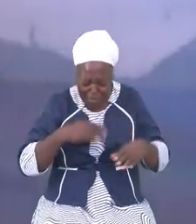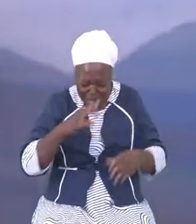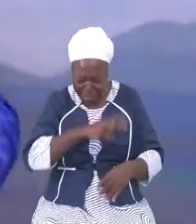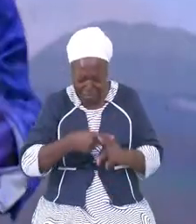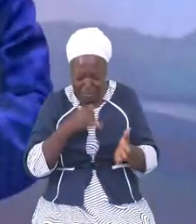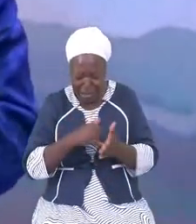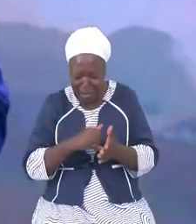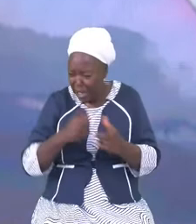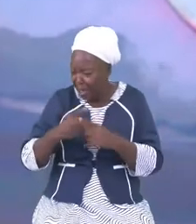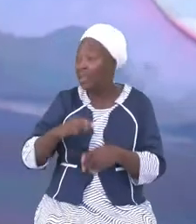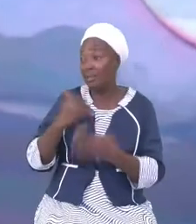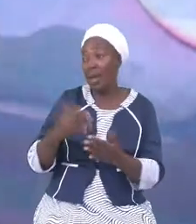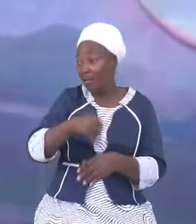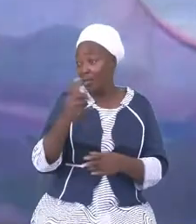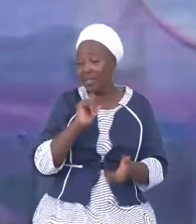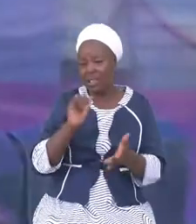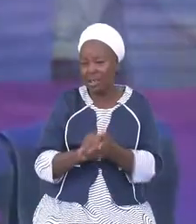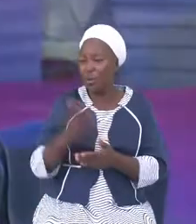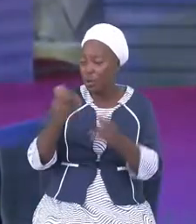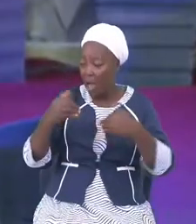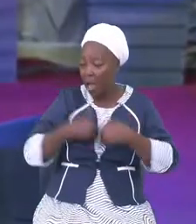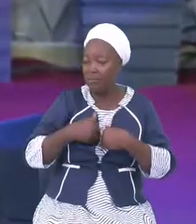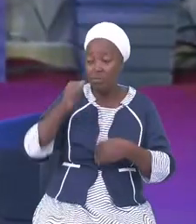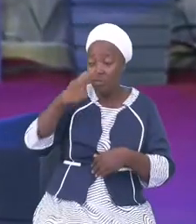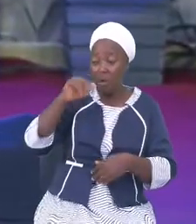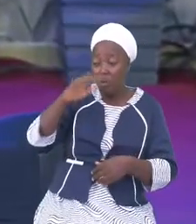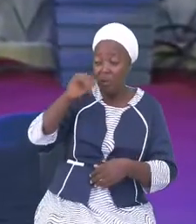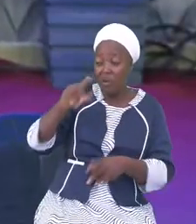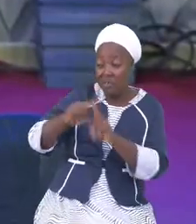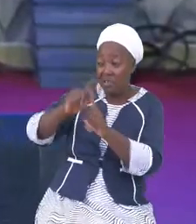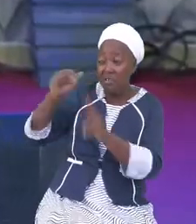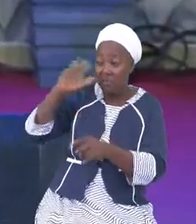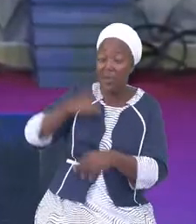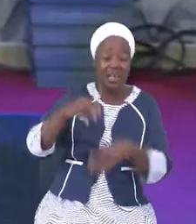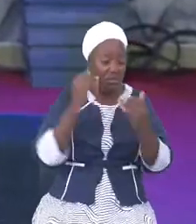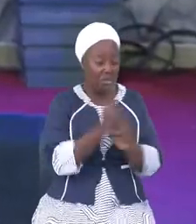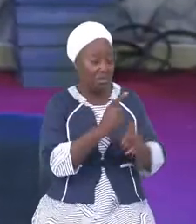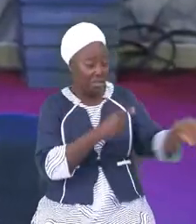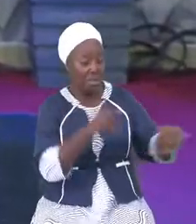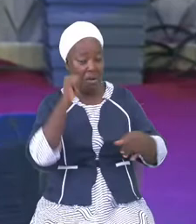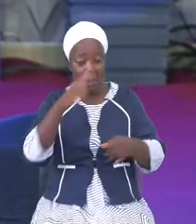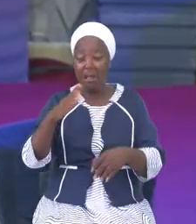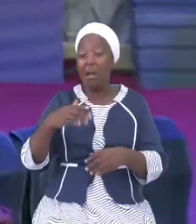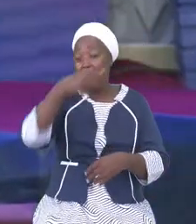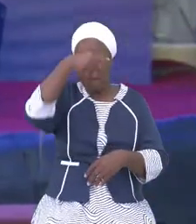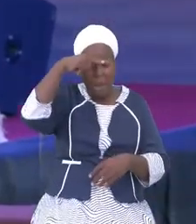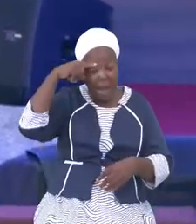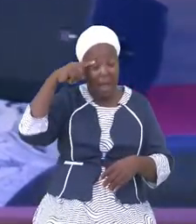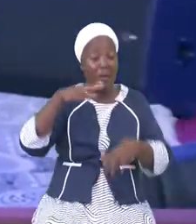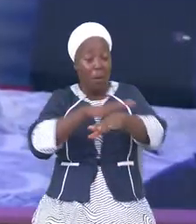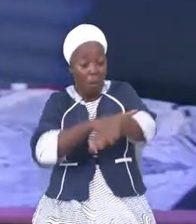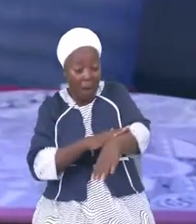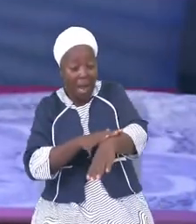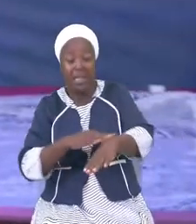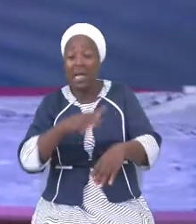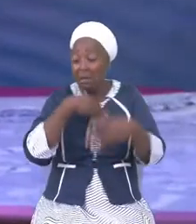woman to woman, a woman here, a woman overseas, a woman there, a woman everywhere. That's their obsession. And